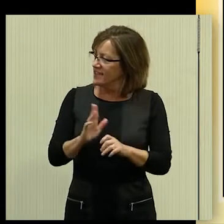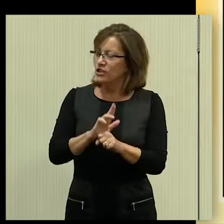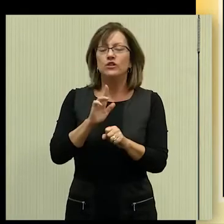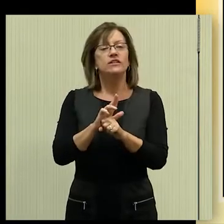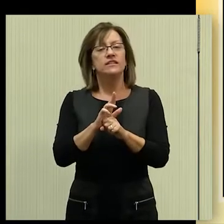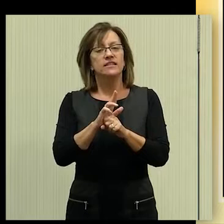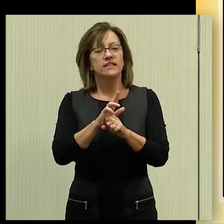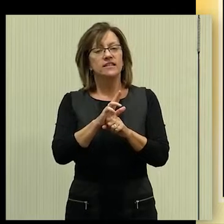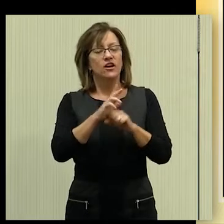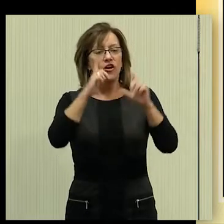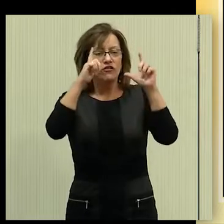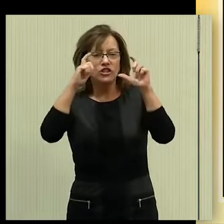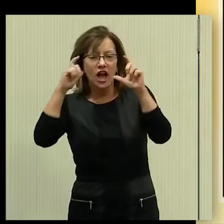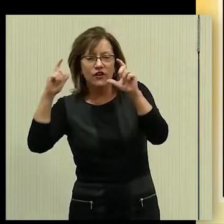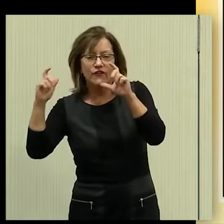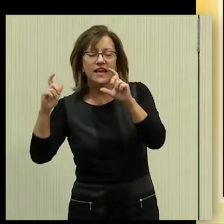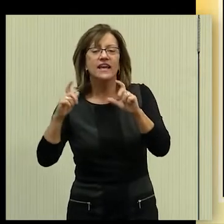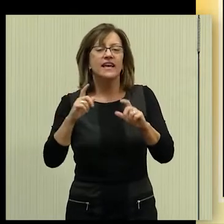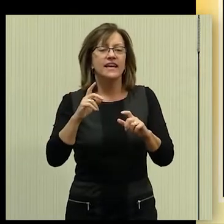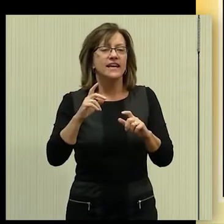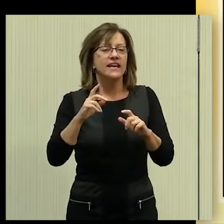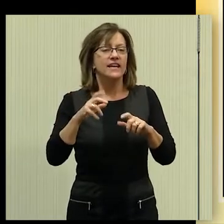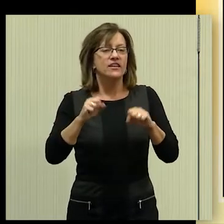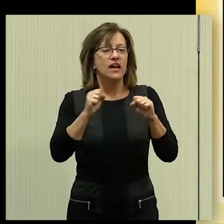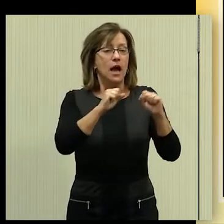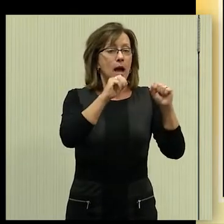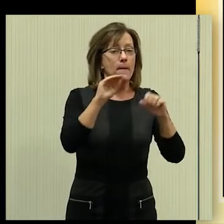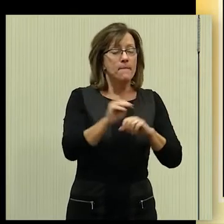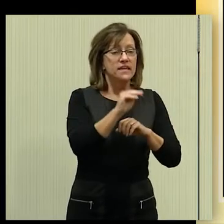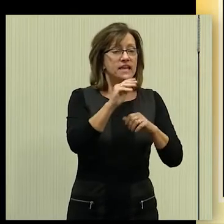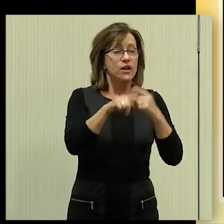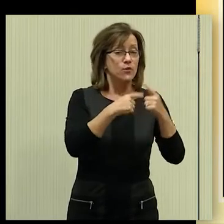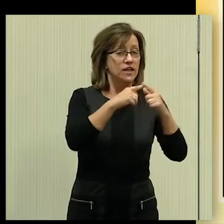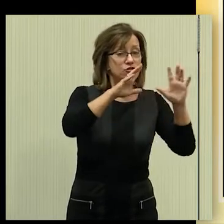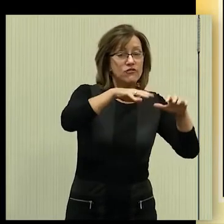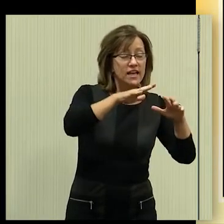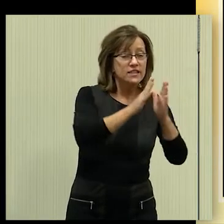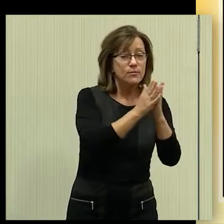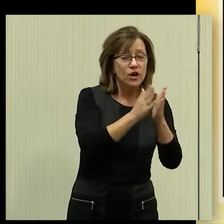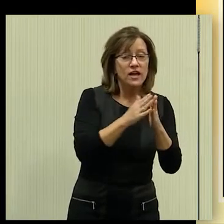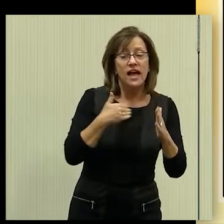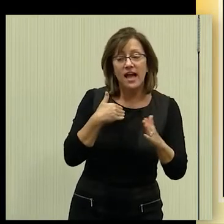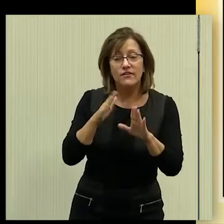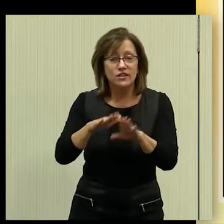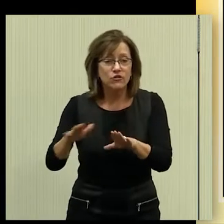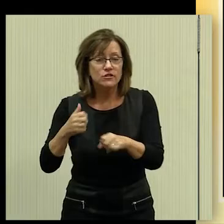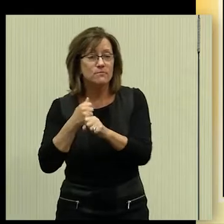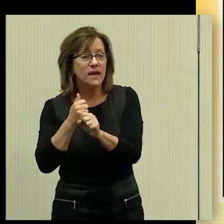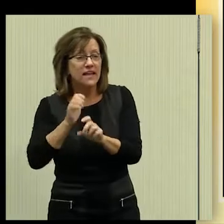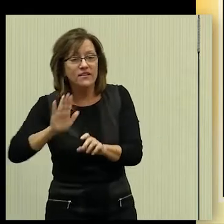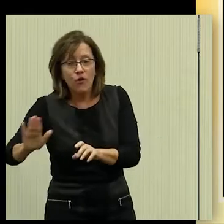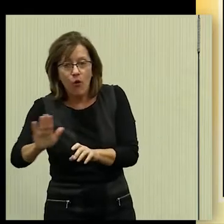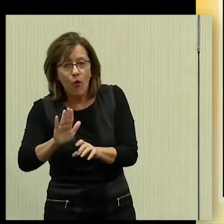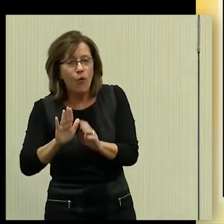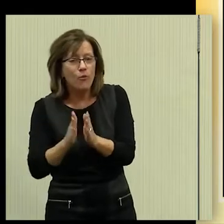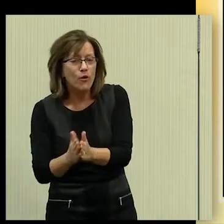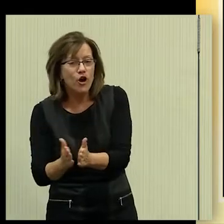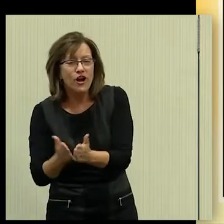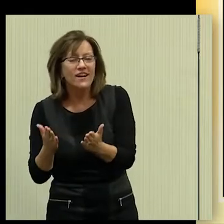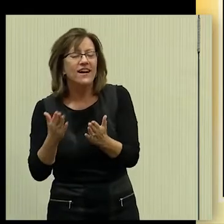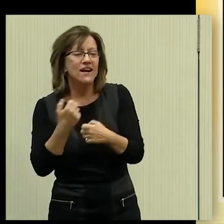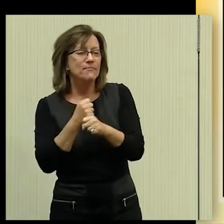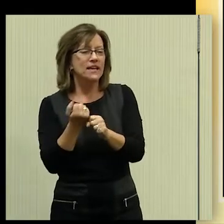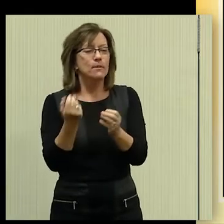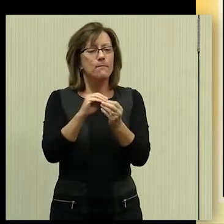using digital photography, took the On Monday When It Rains book and had children make individual books themselves. So she made it